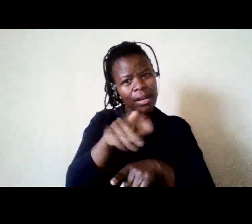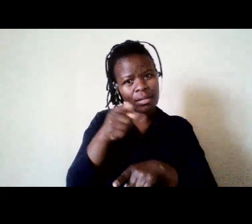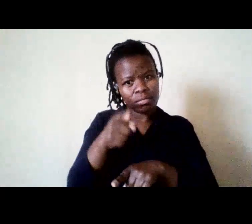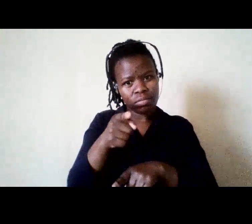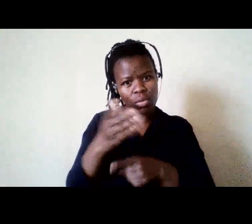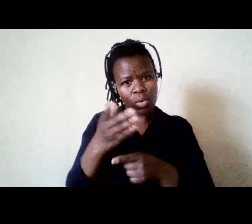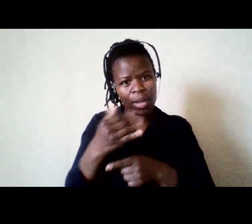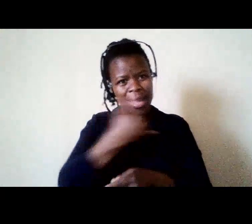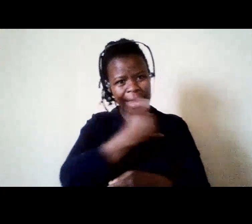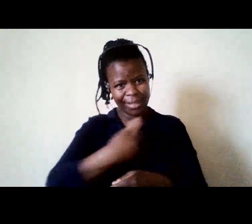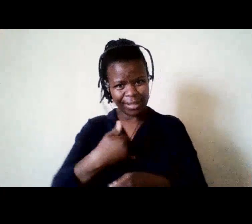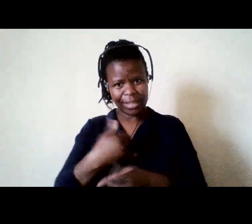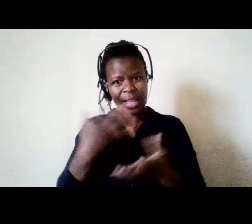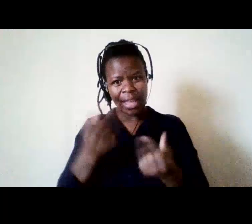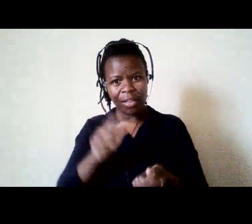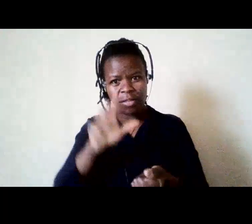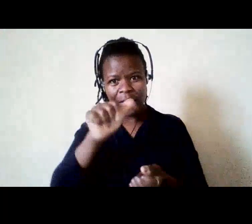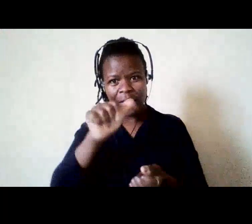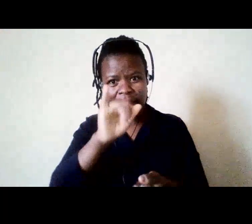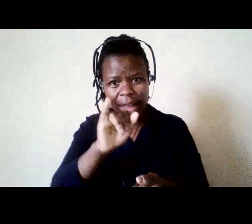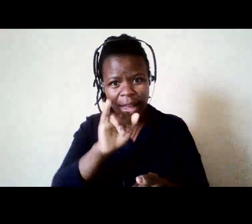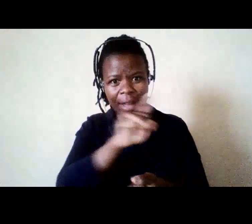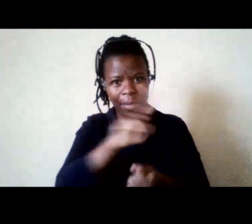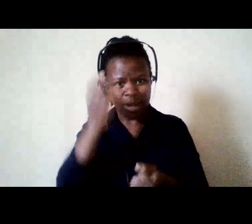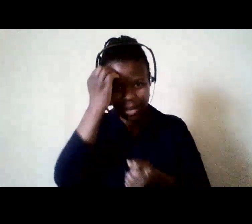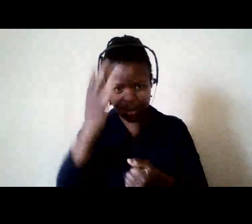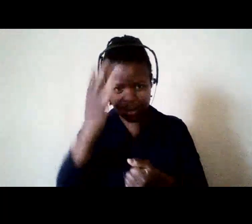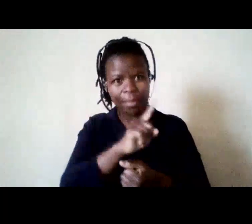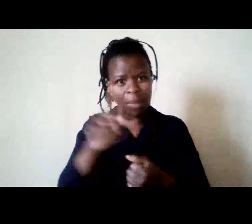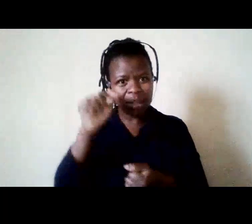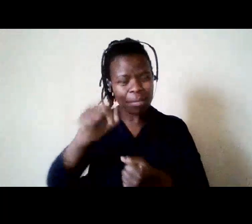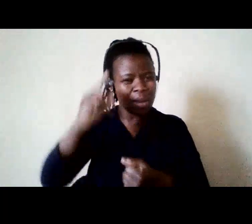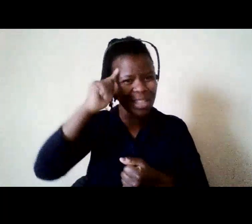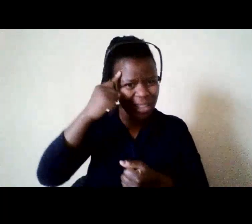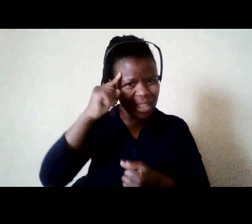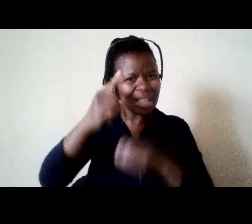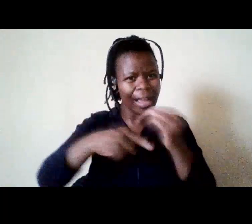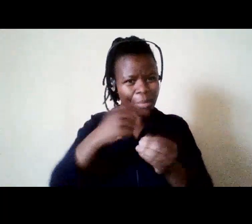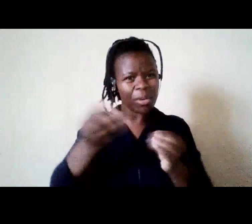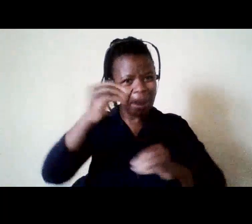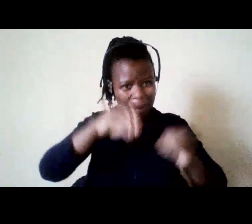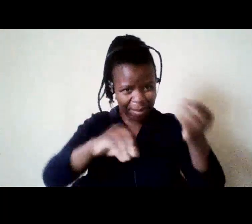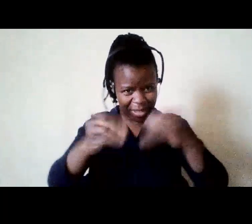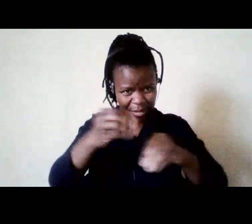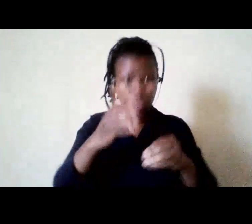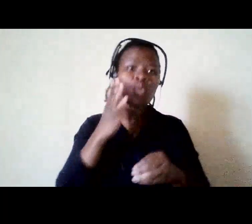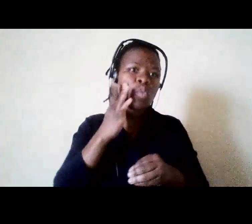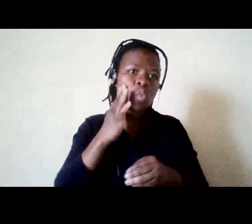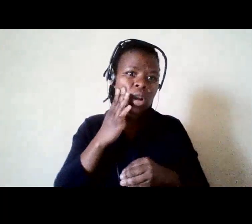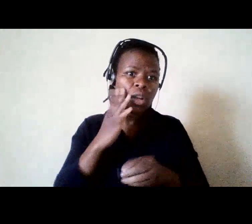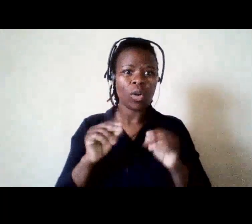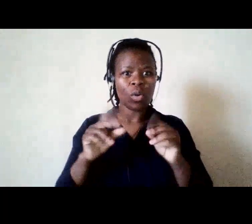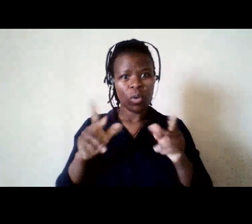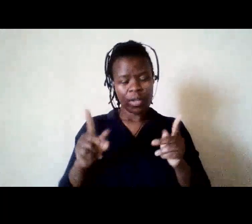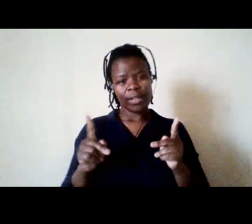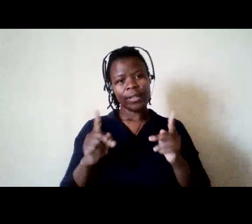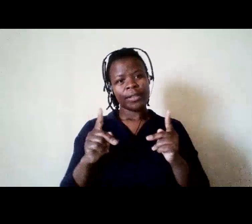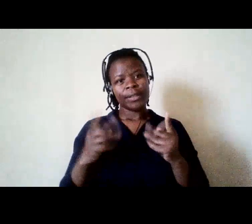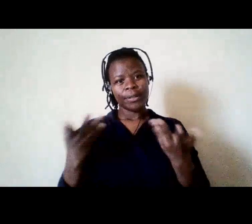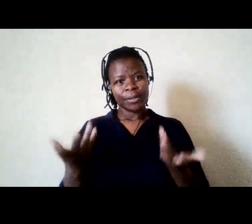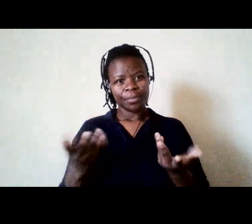You never know. But the thing is, we have to think about the participation, and then that's only when we now start seeing